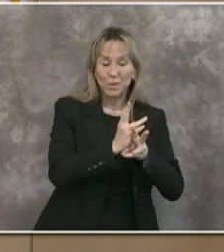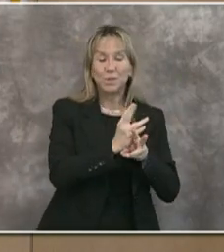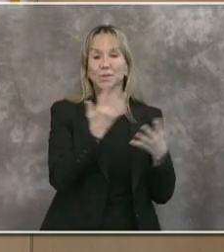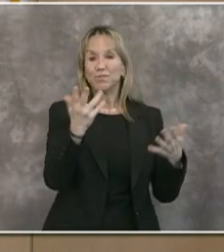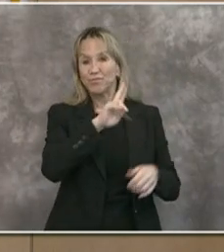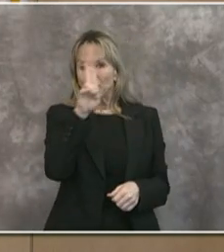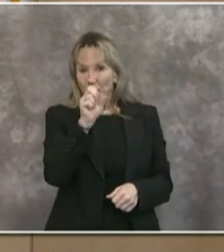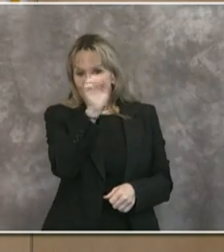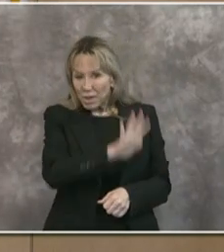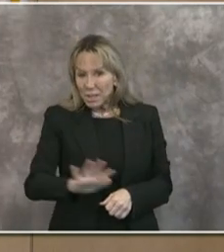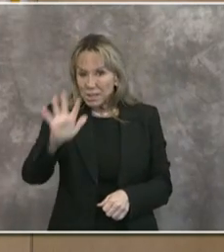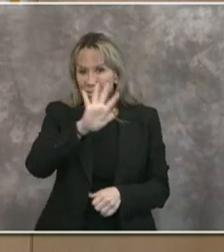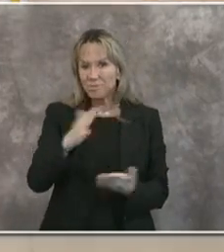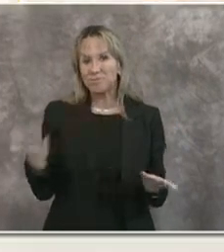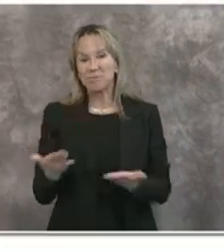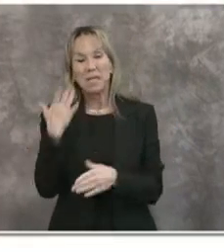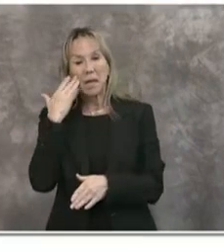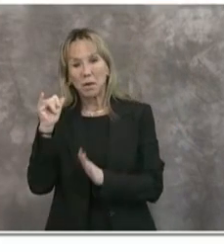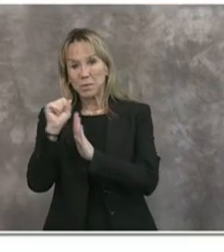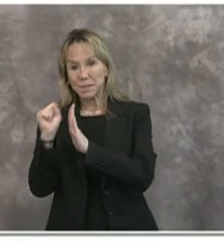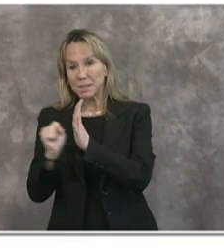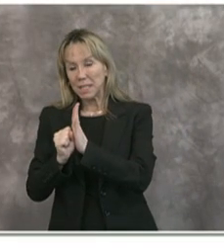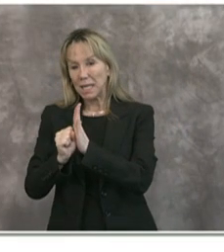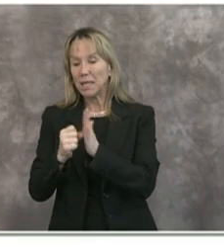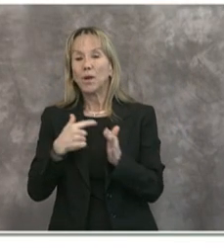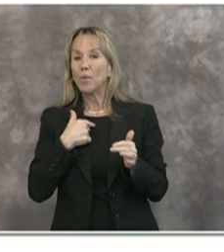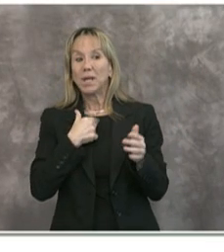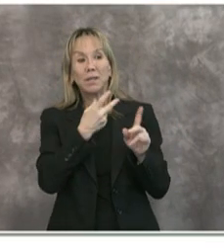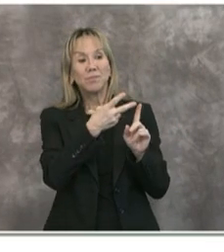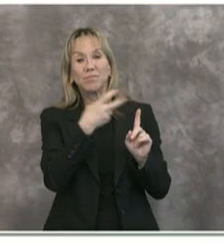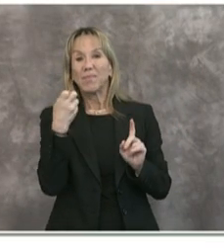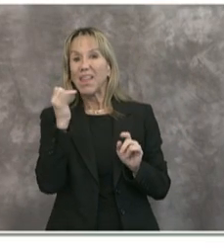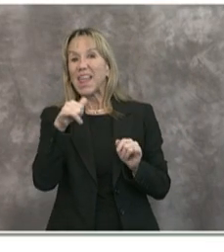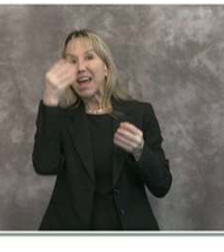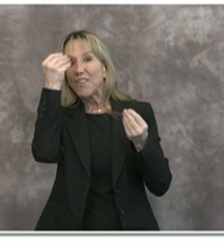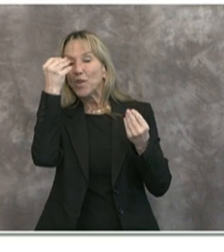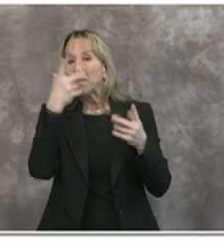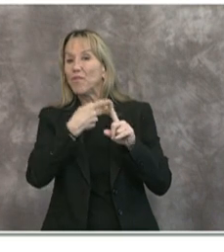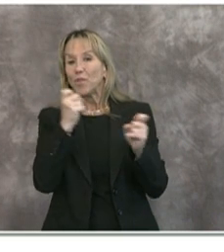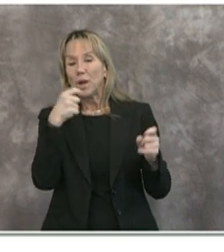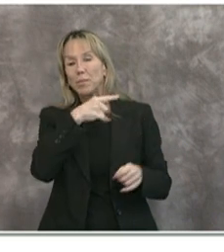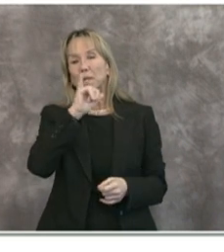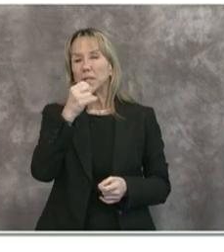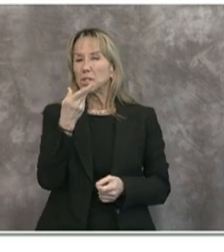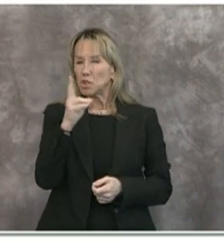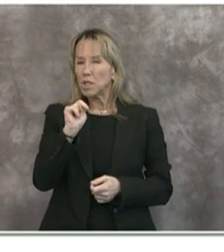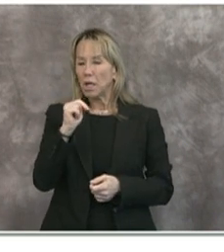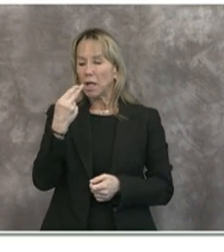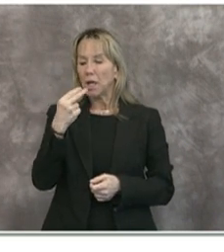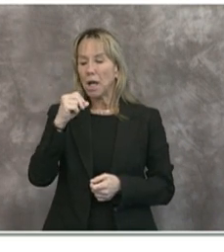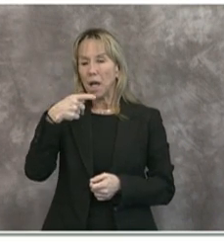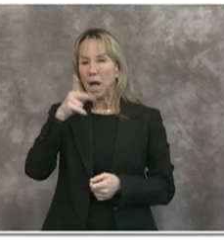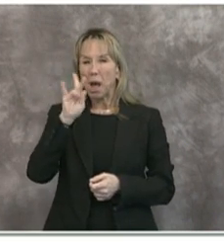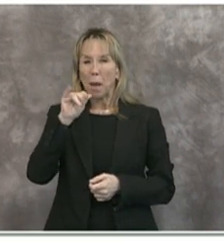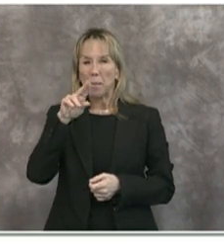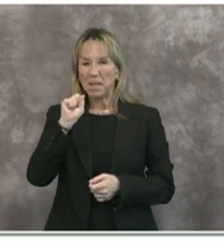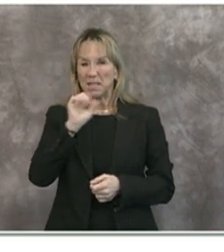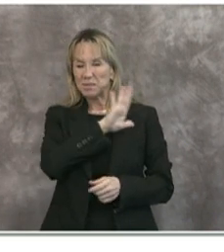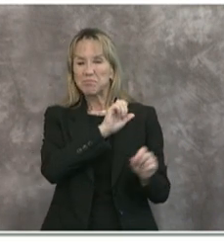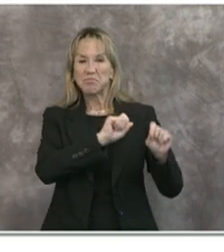state statistics, based on data from the Johns Hopkins dashboard at around mid-afternoon